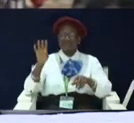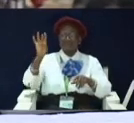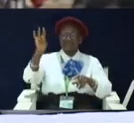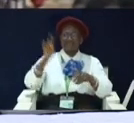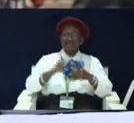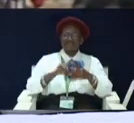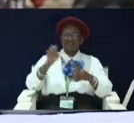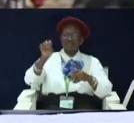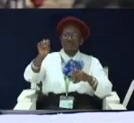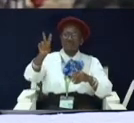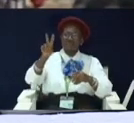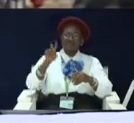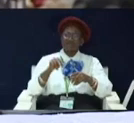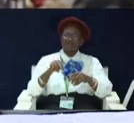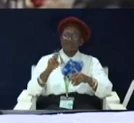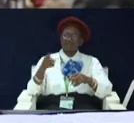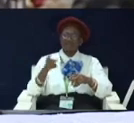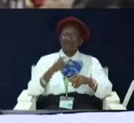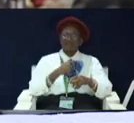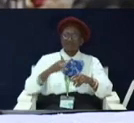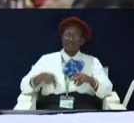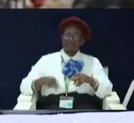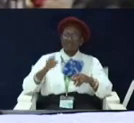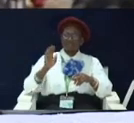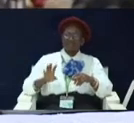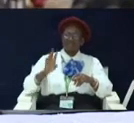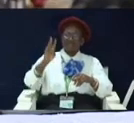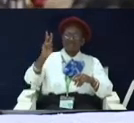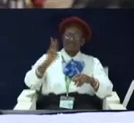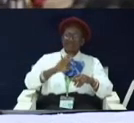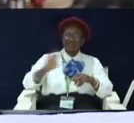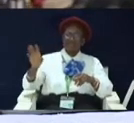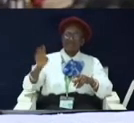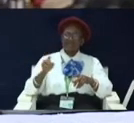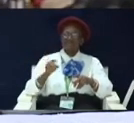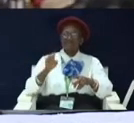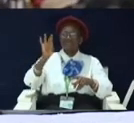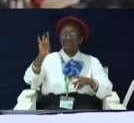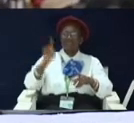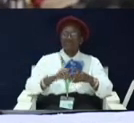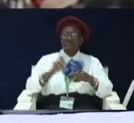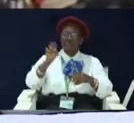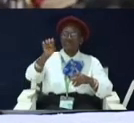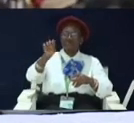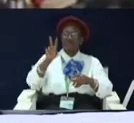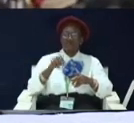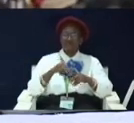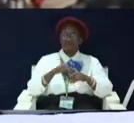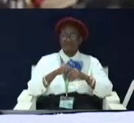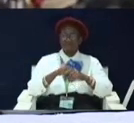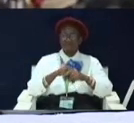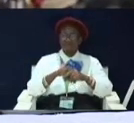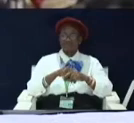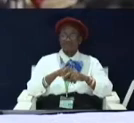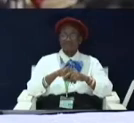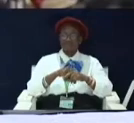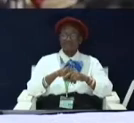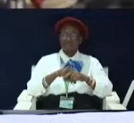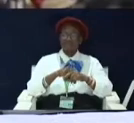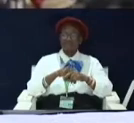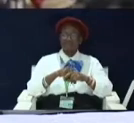Ese kejo de kejila. 2 Kings chapter 6 from verse 8 to 12. Oba keji ori kefa ese kejo de